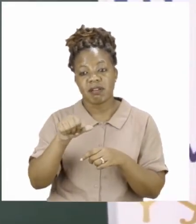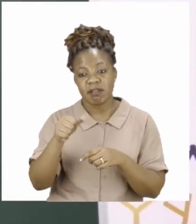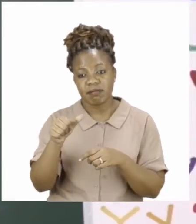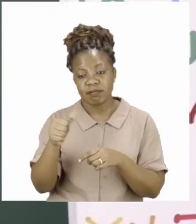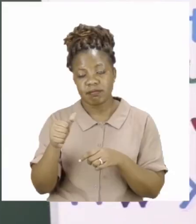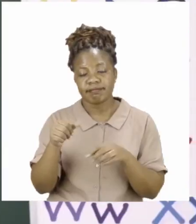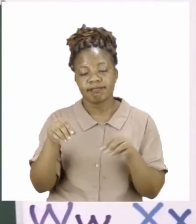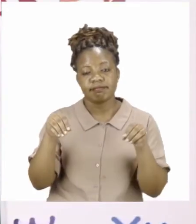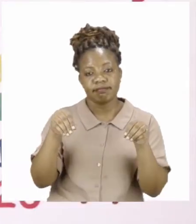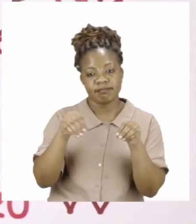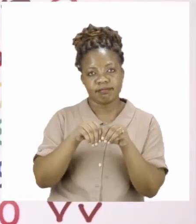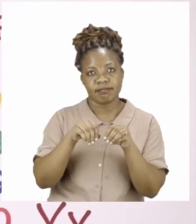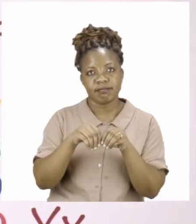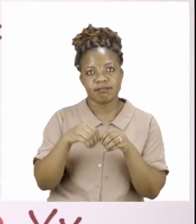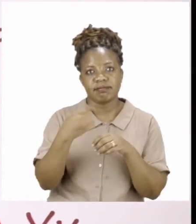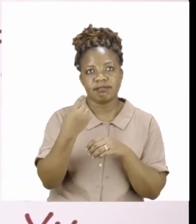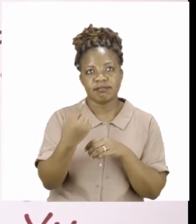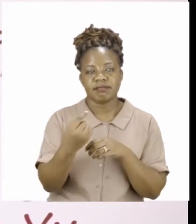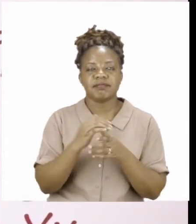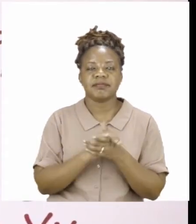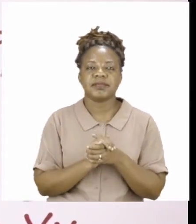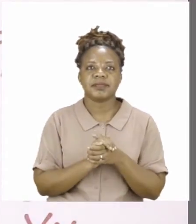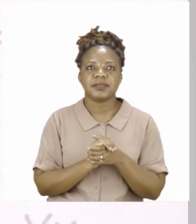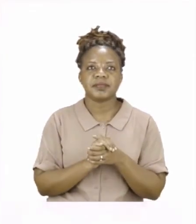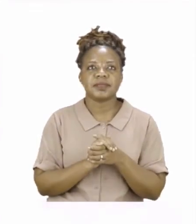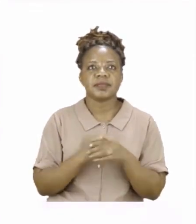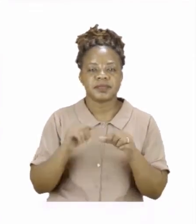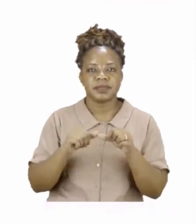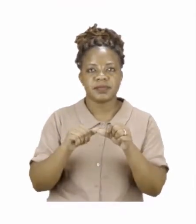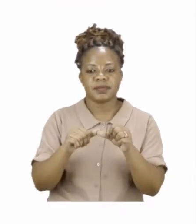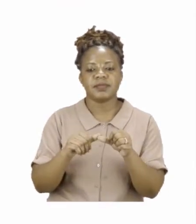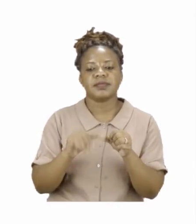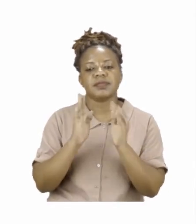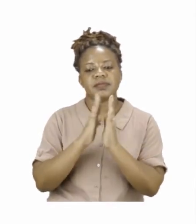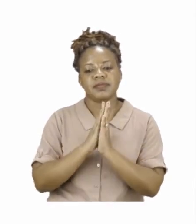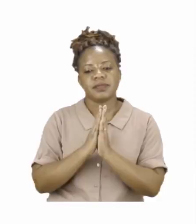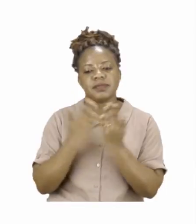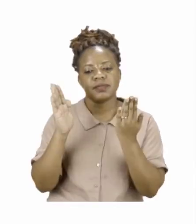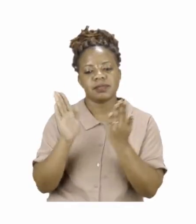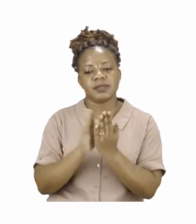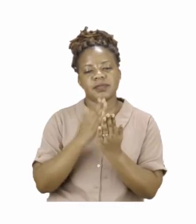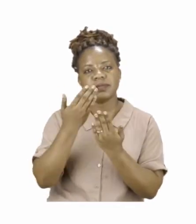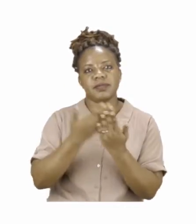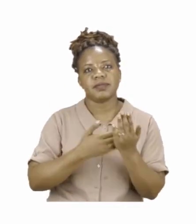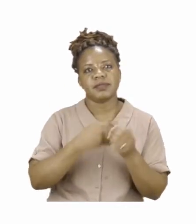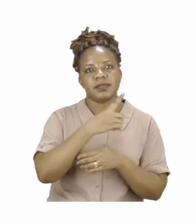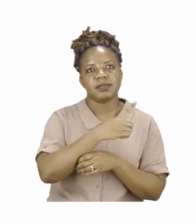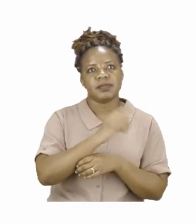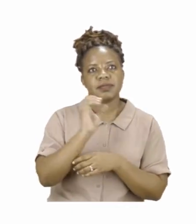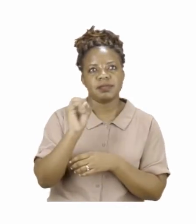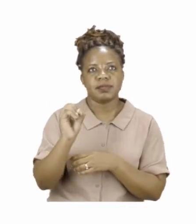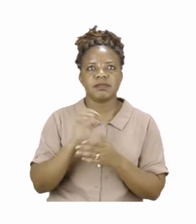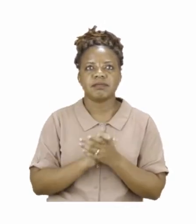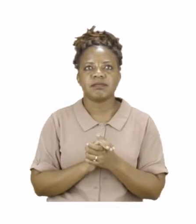you do that, let's now turn to page 10. On page 10, we are going to be